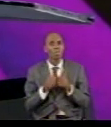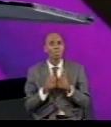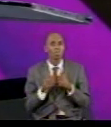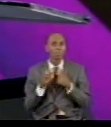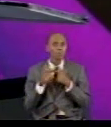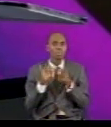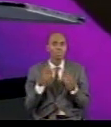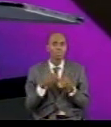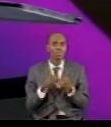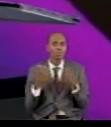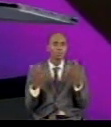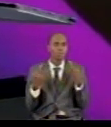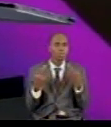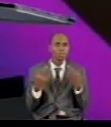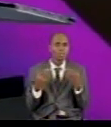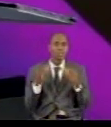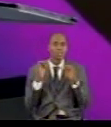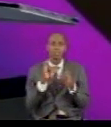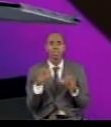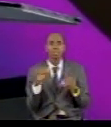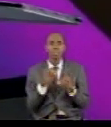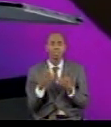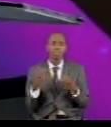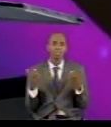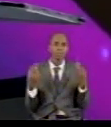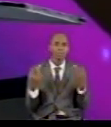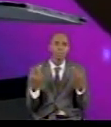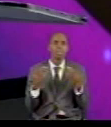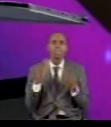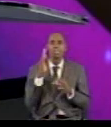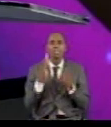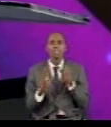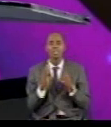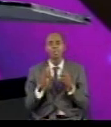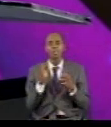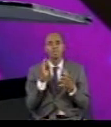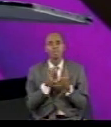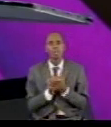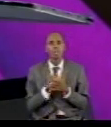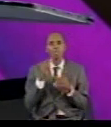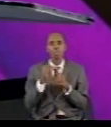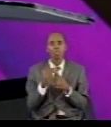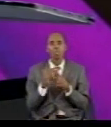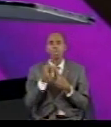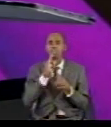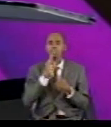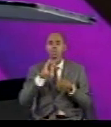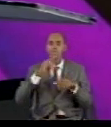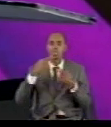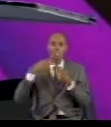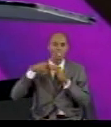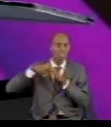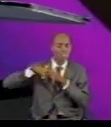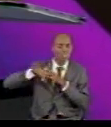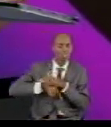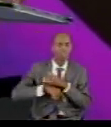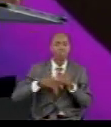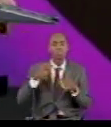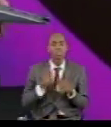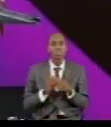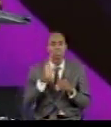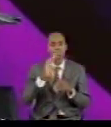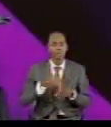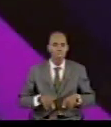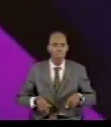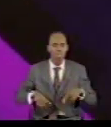vain? Are we preaching in vain? Is the word taking root and taking effect in the lives of